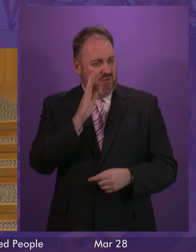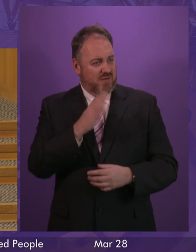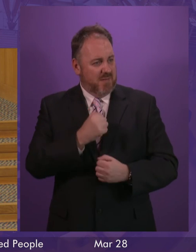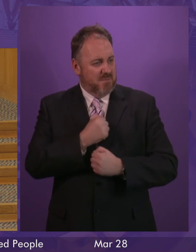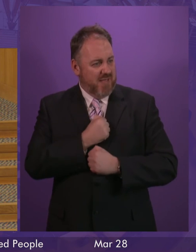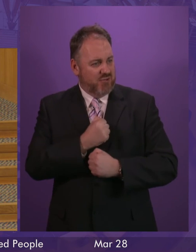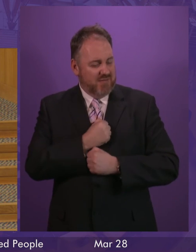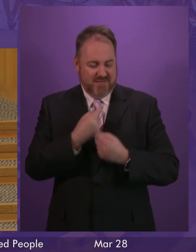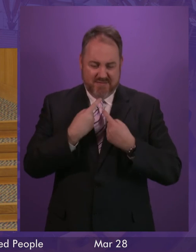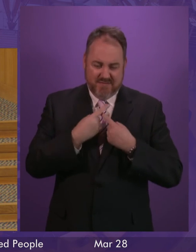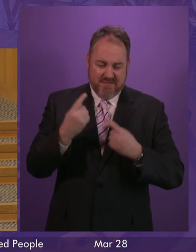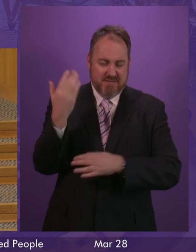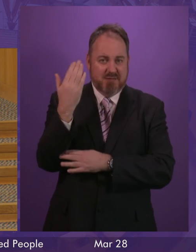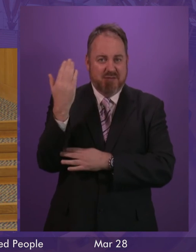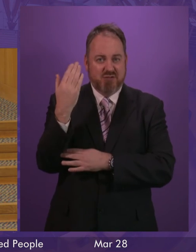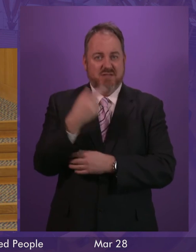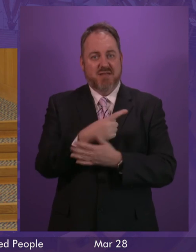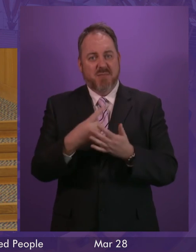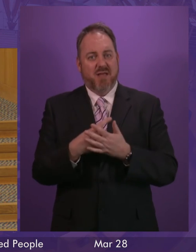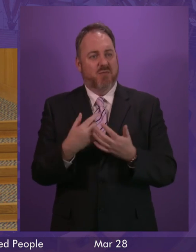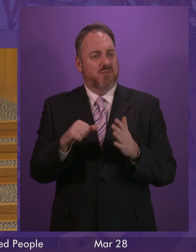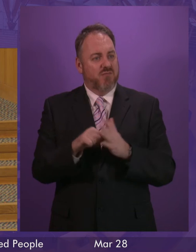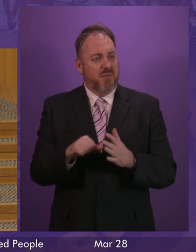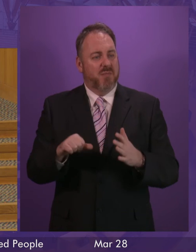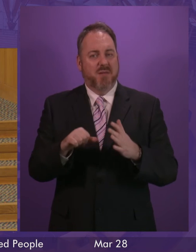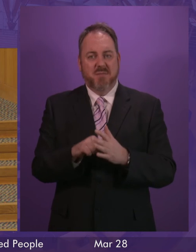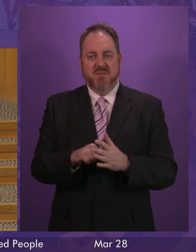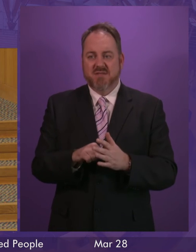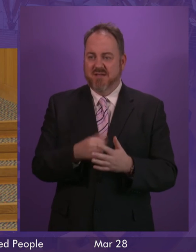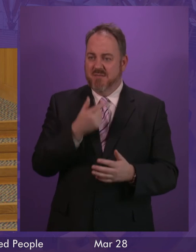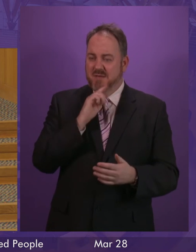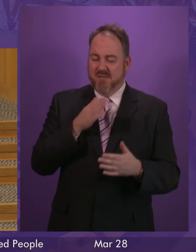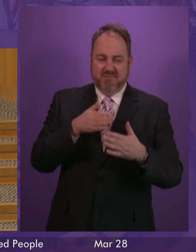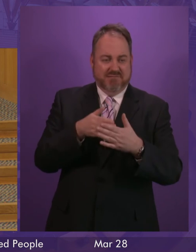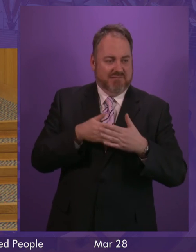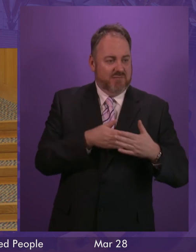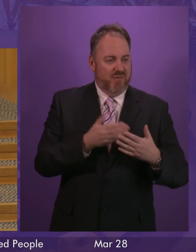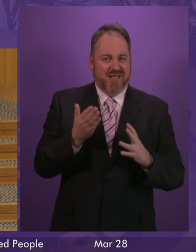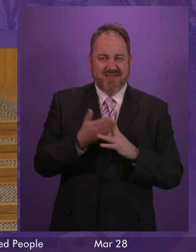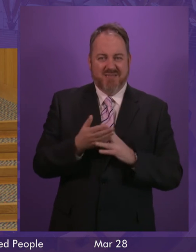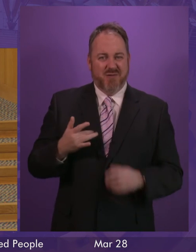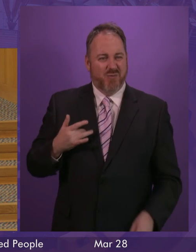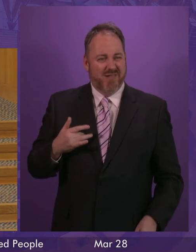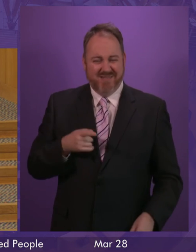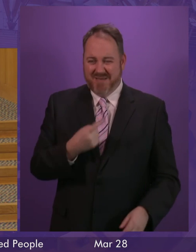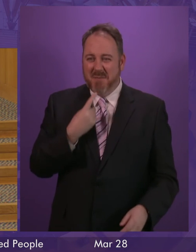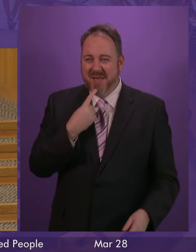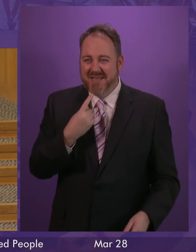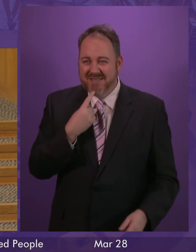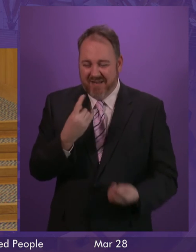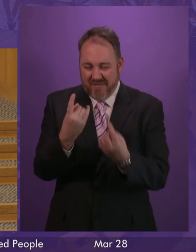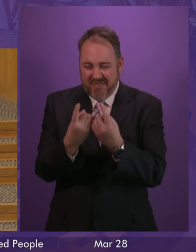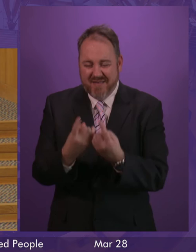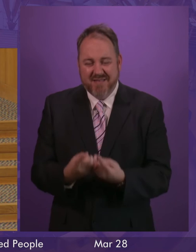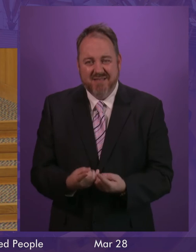the difficulties that individuals face when they're using toilet facilities. Now, these are basics and these are normal circumstances